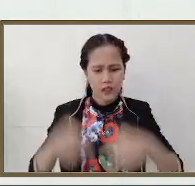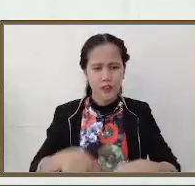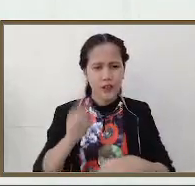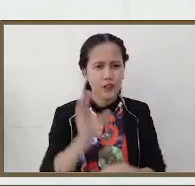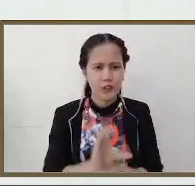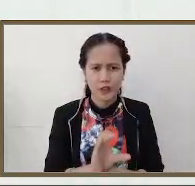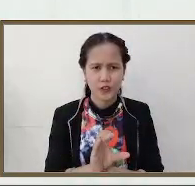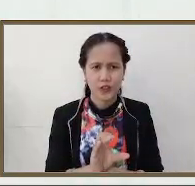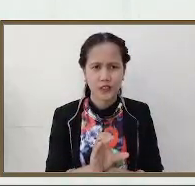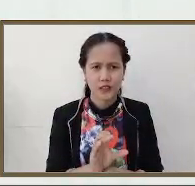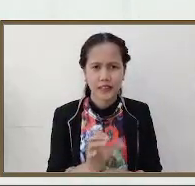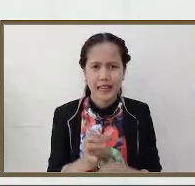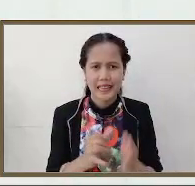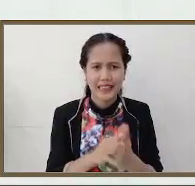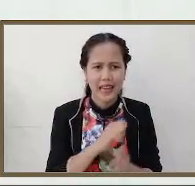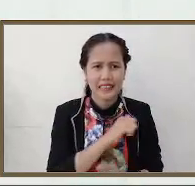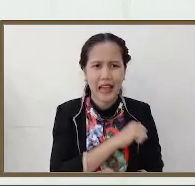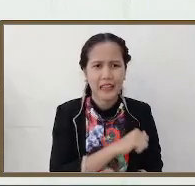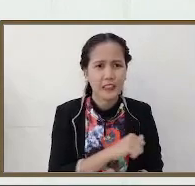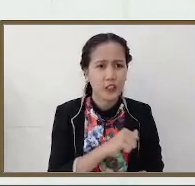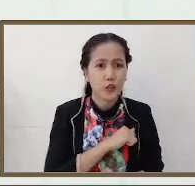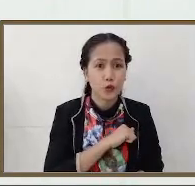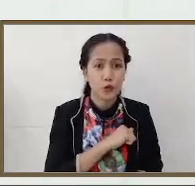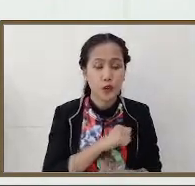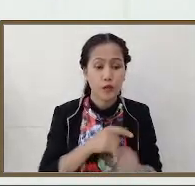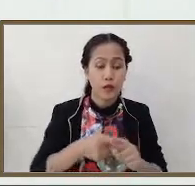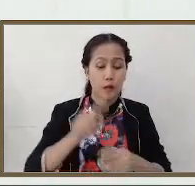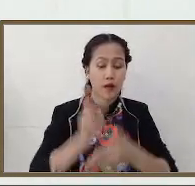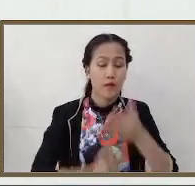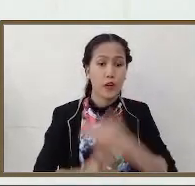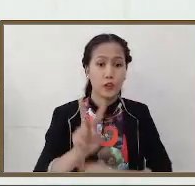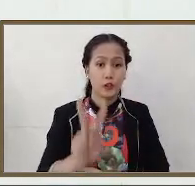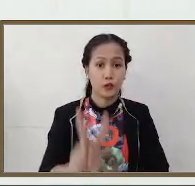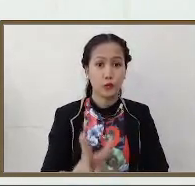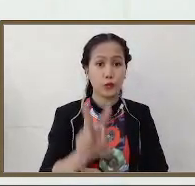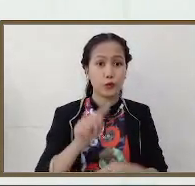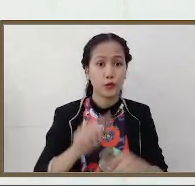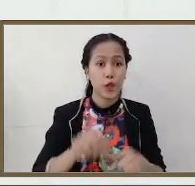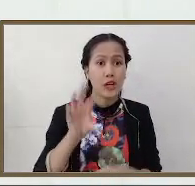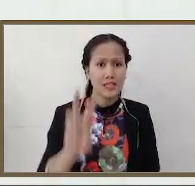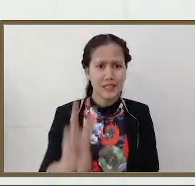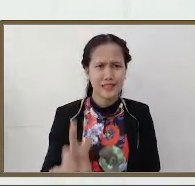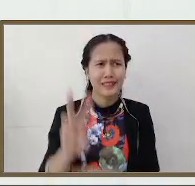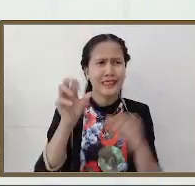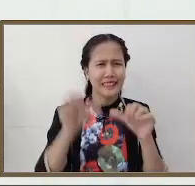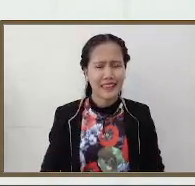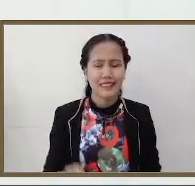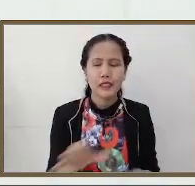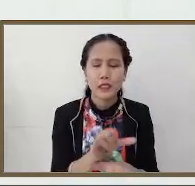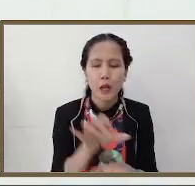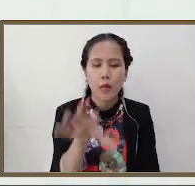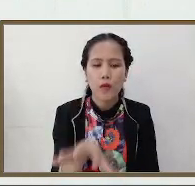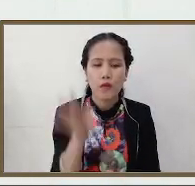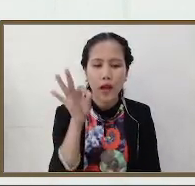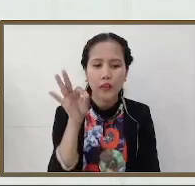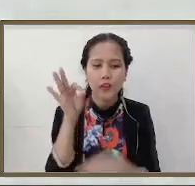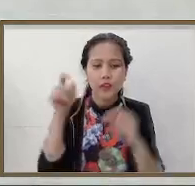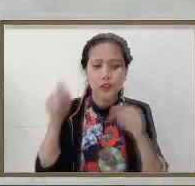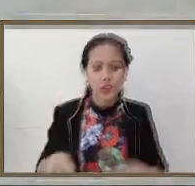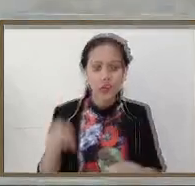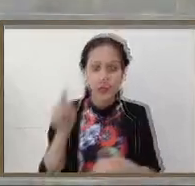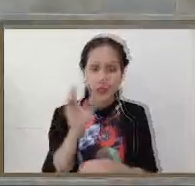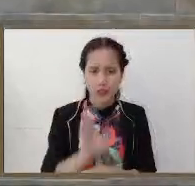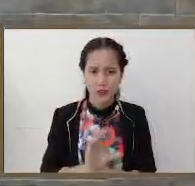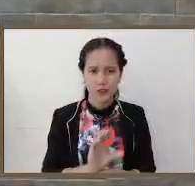These characteristics from verse number 2 down to verse number 6 can be found in the church.